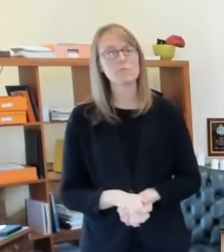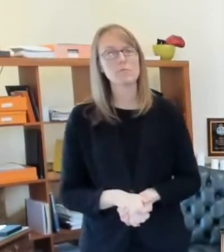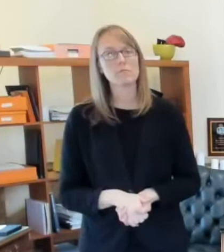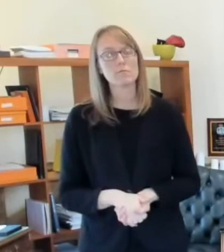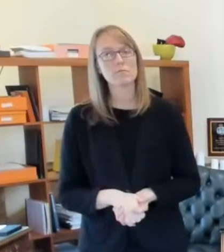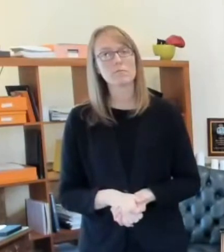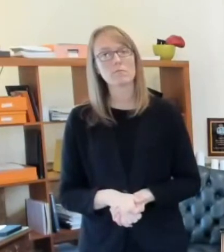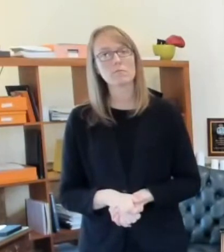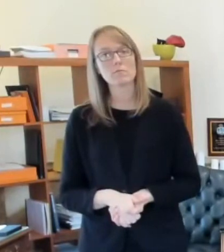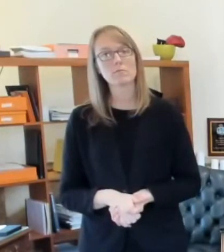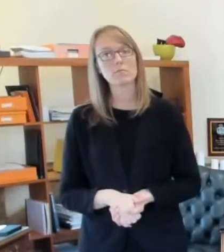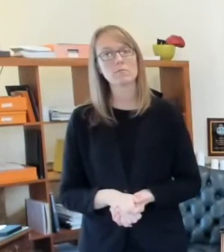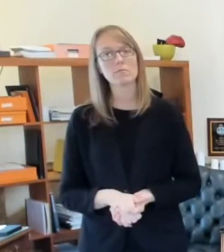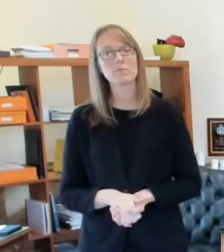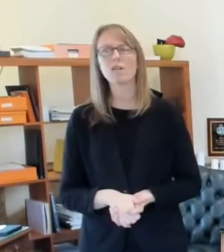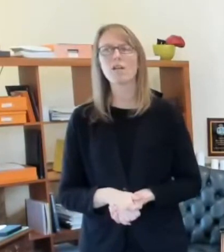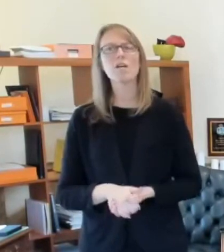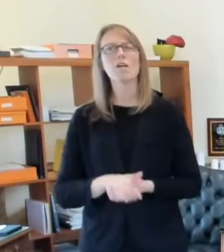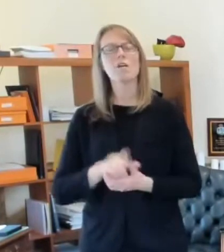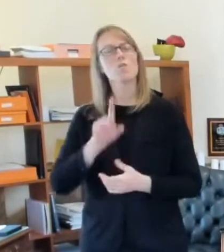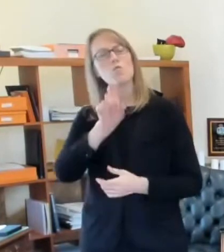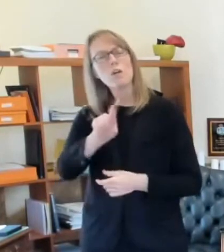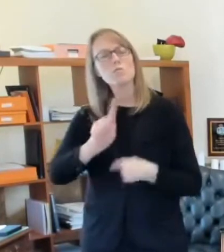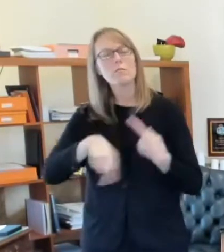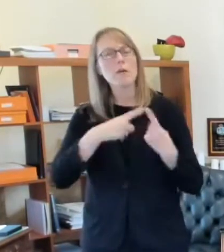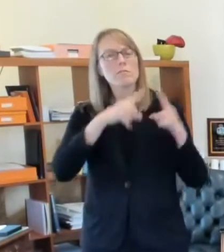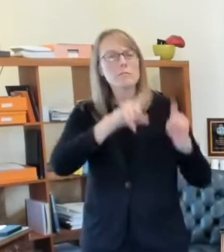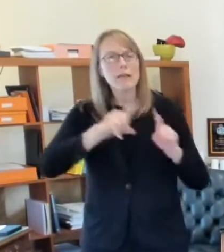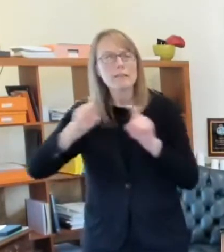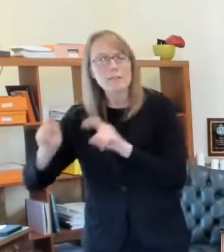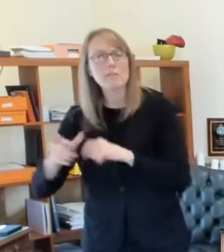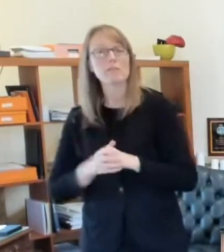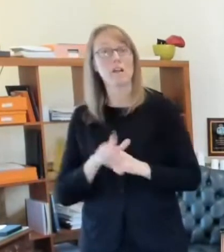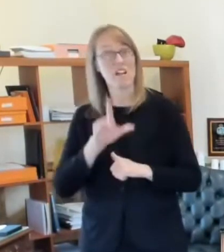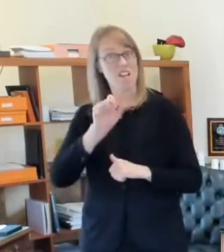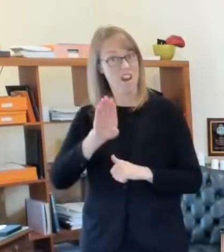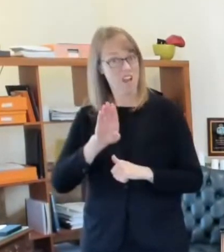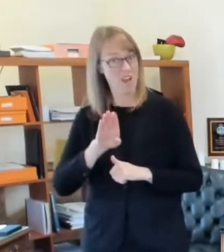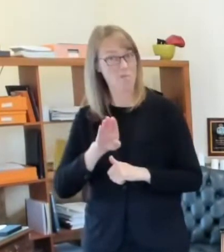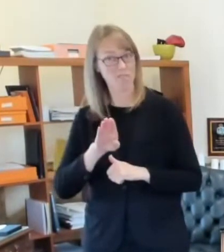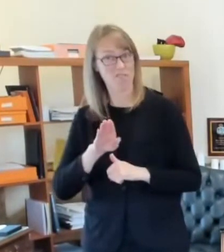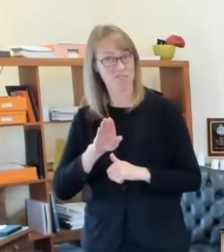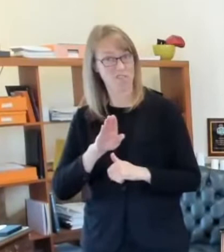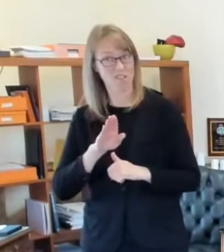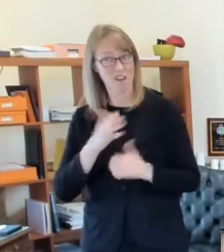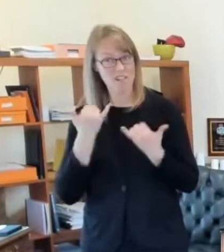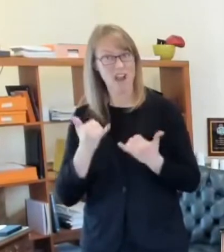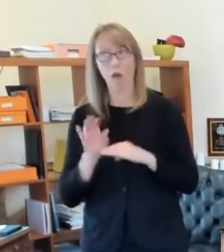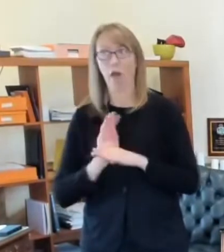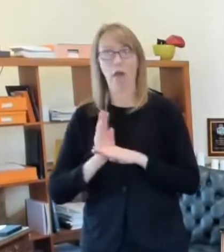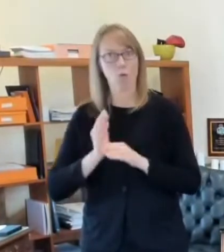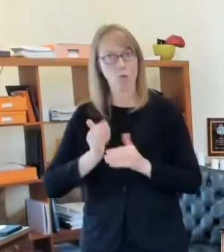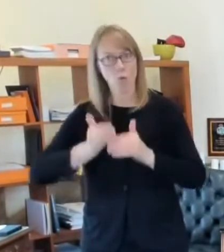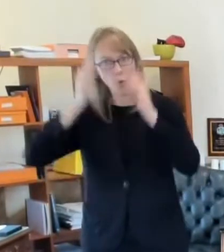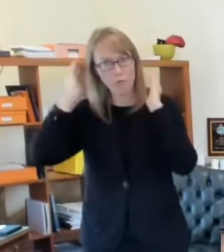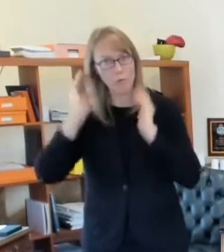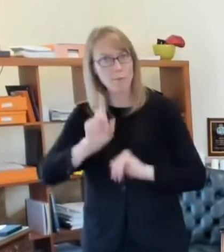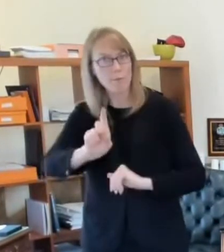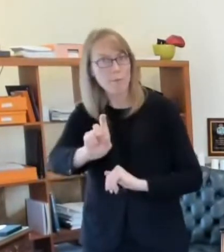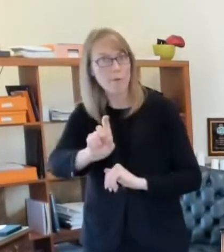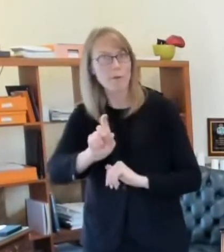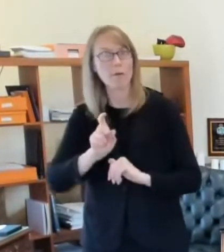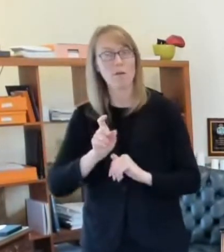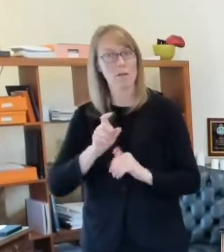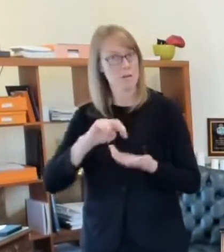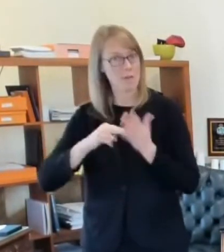labs, and has it caused the results to be, the turnaround time to get extended, or it should be longer? Well, we absolutely encourage